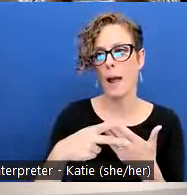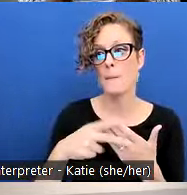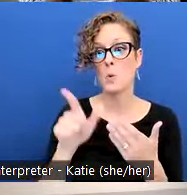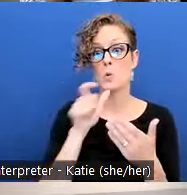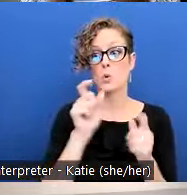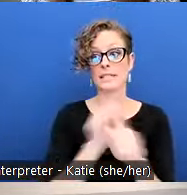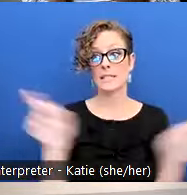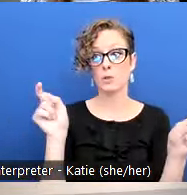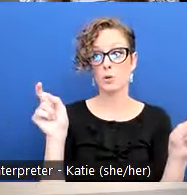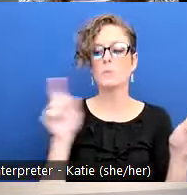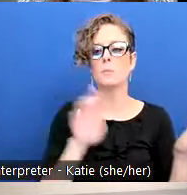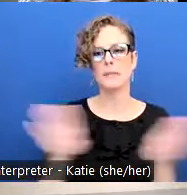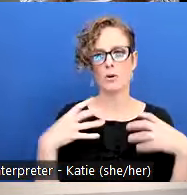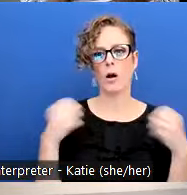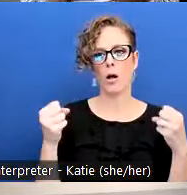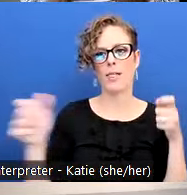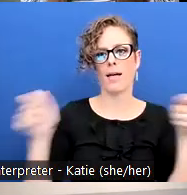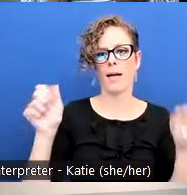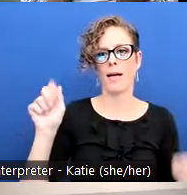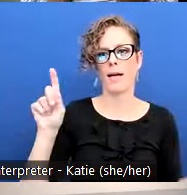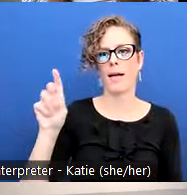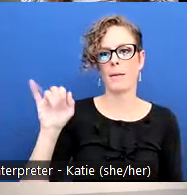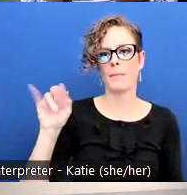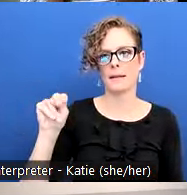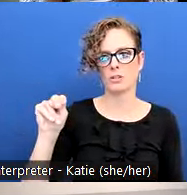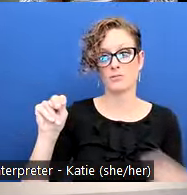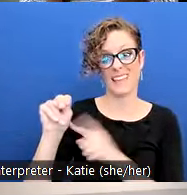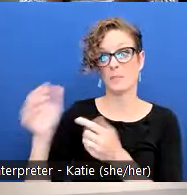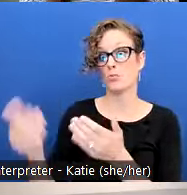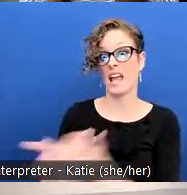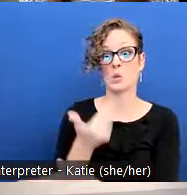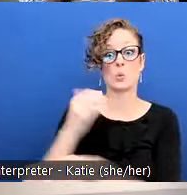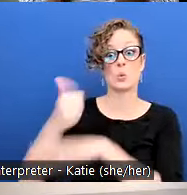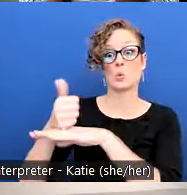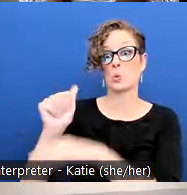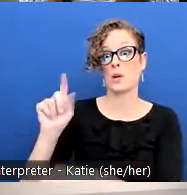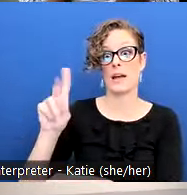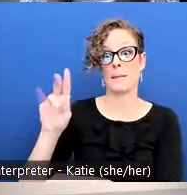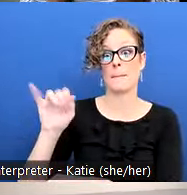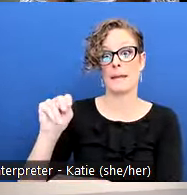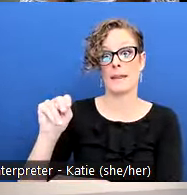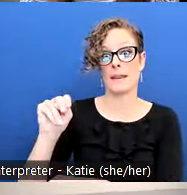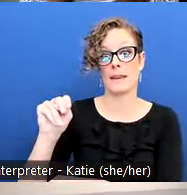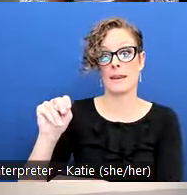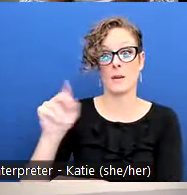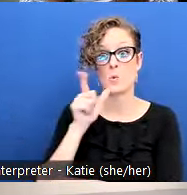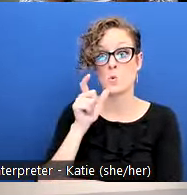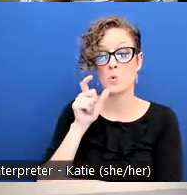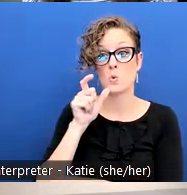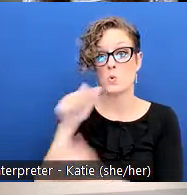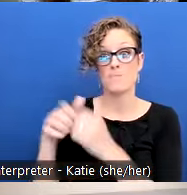Health Administration, which is actually a brand new administration that was created by the legislature this